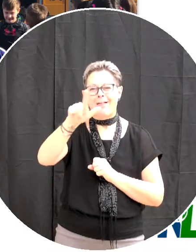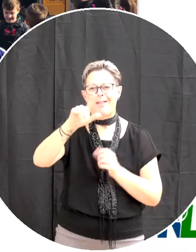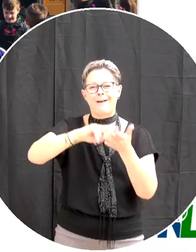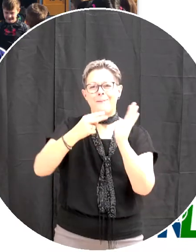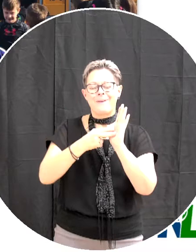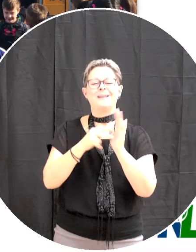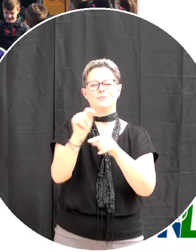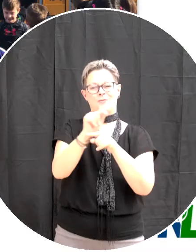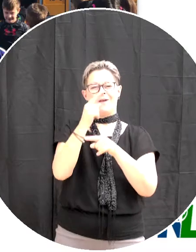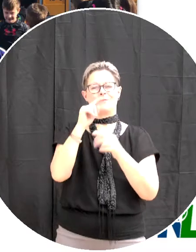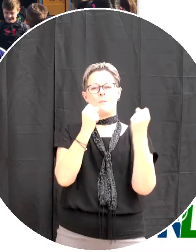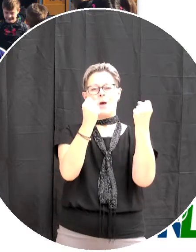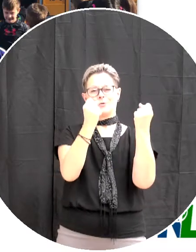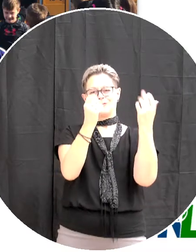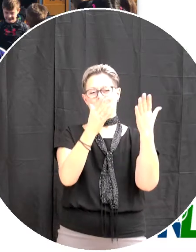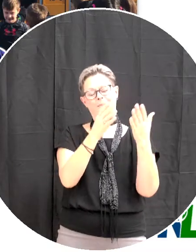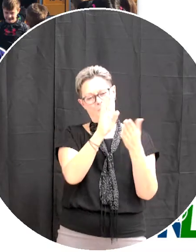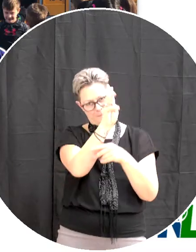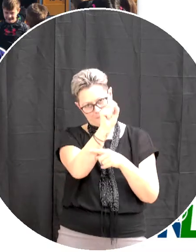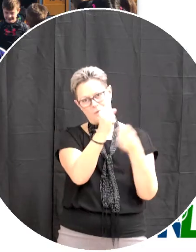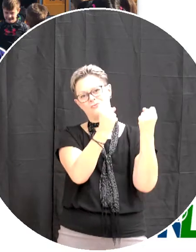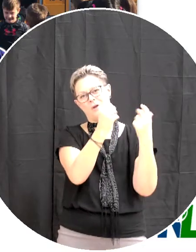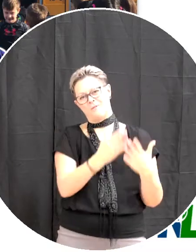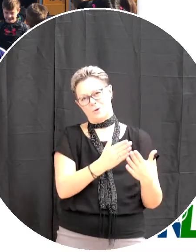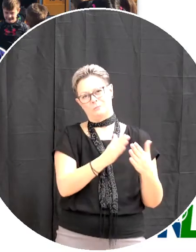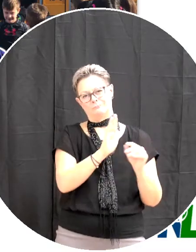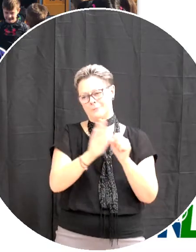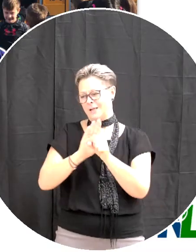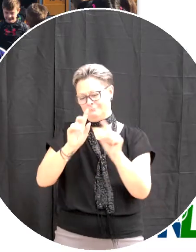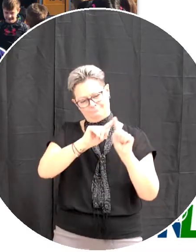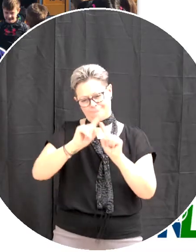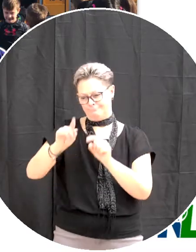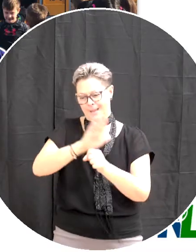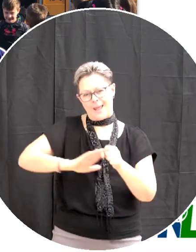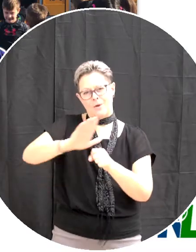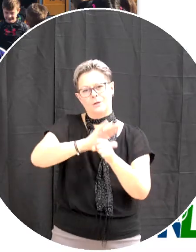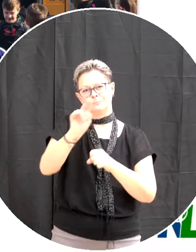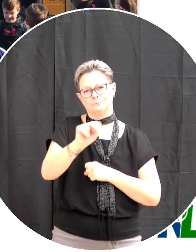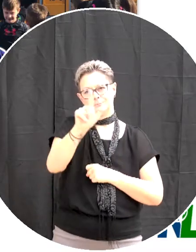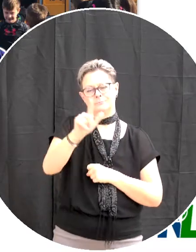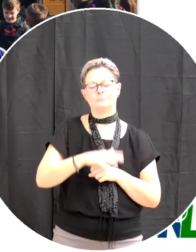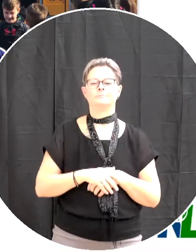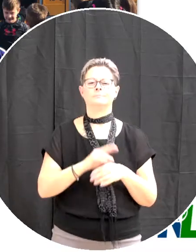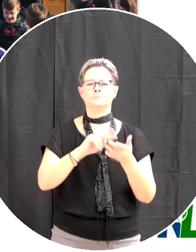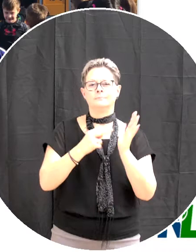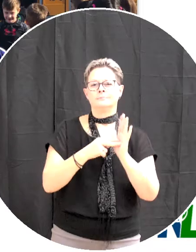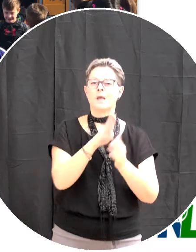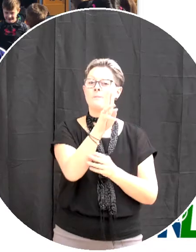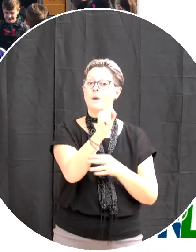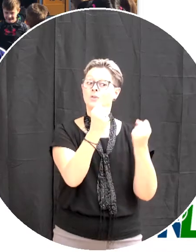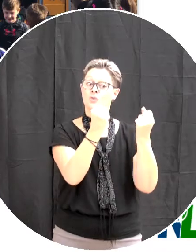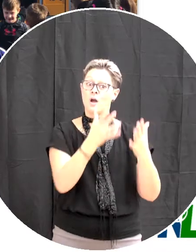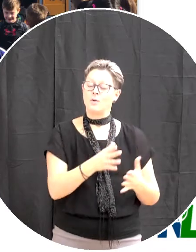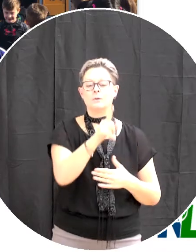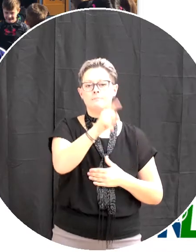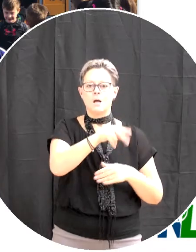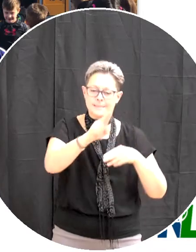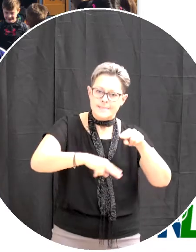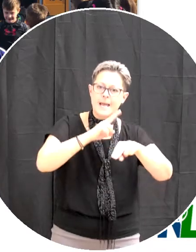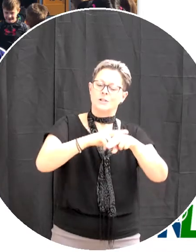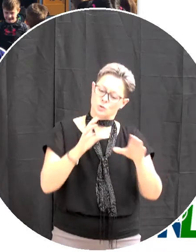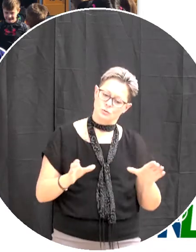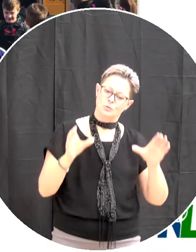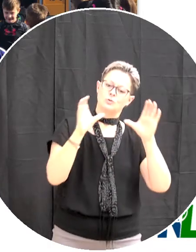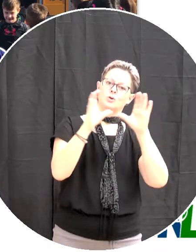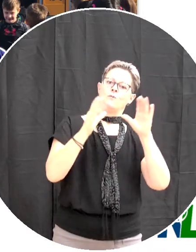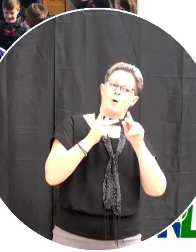drivers in various domains. Professional driver improvement. Drivers completed the nationally certified professional